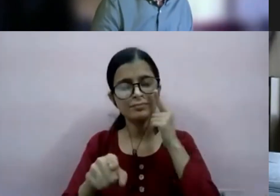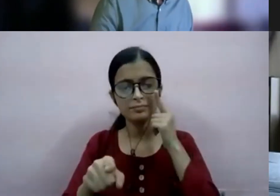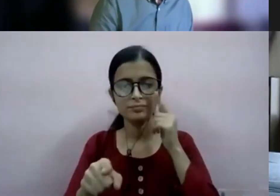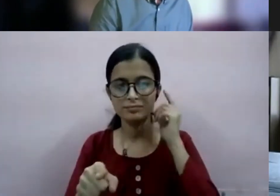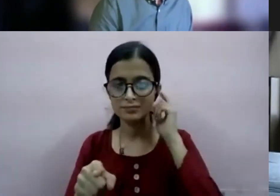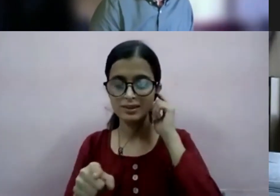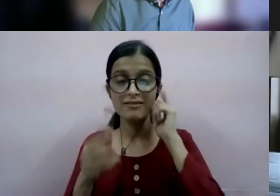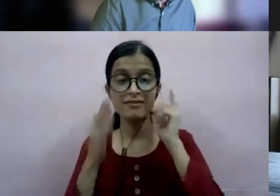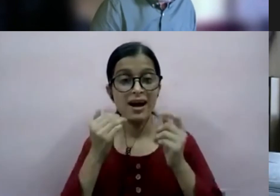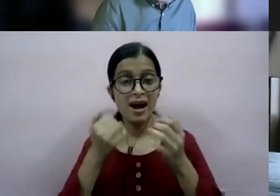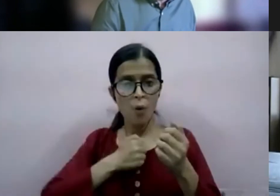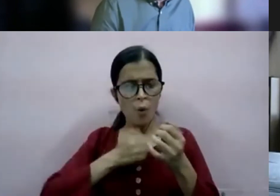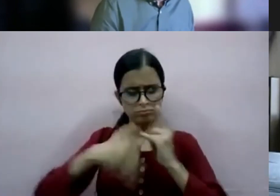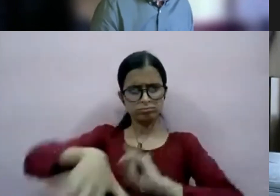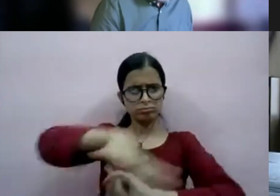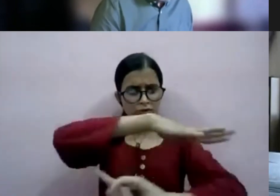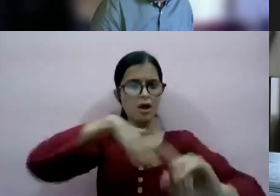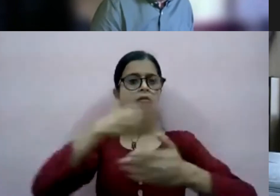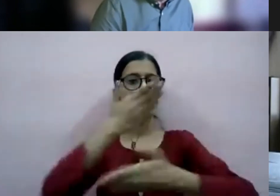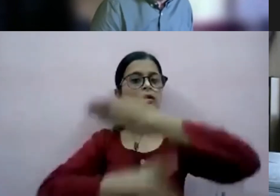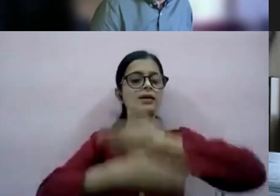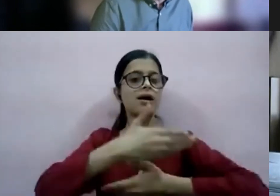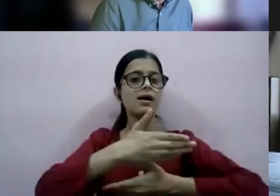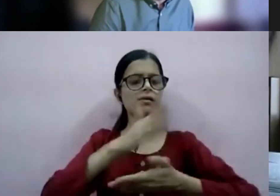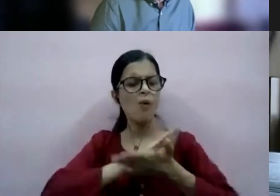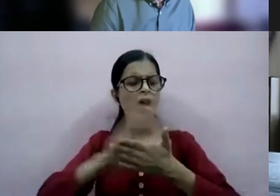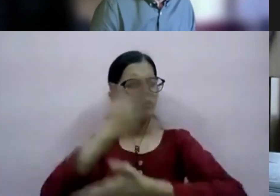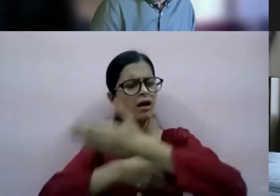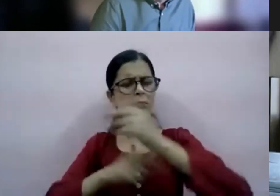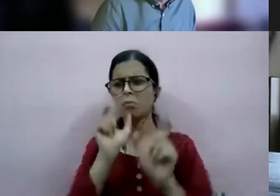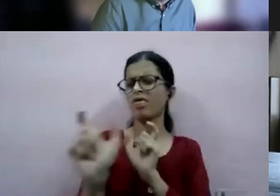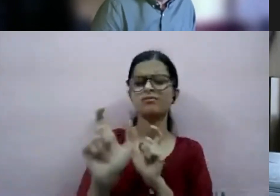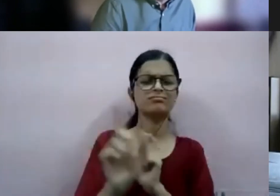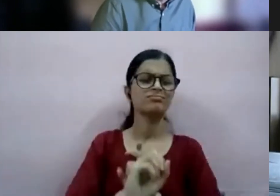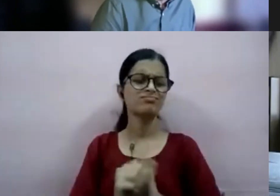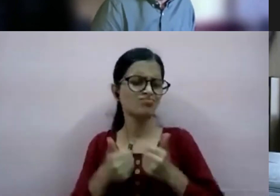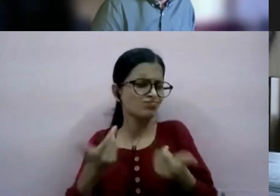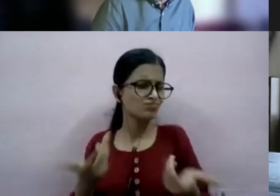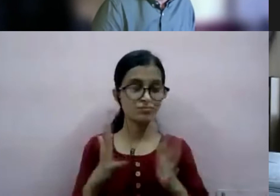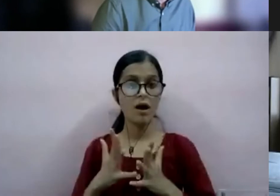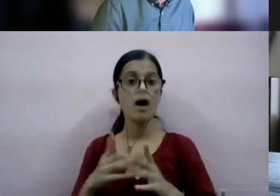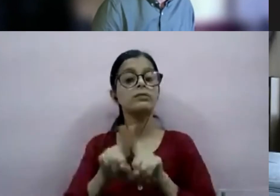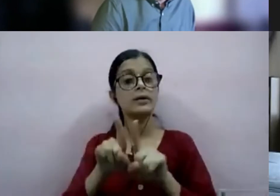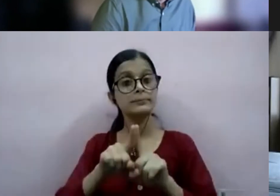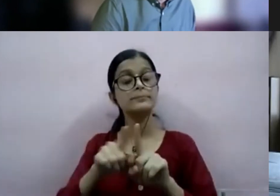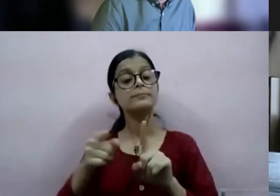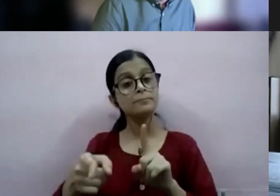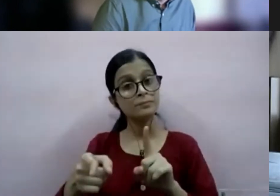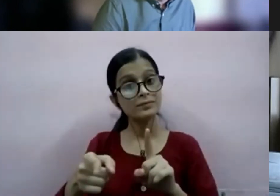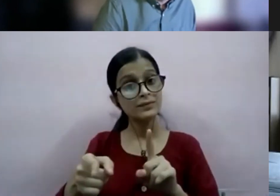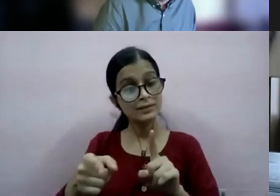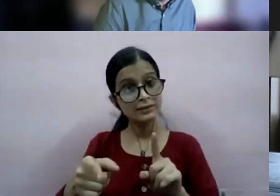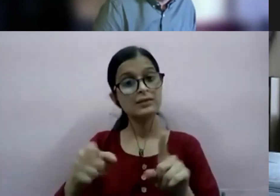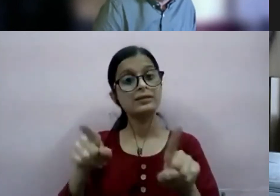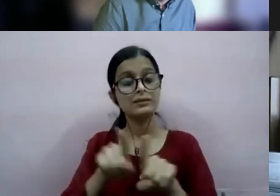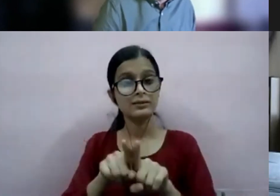society. So that's why, and handicap tends to be a bit more personal, and that it's your responsibility and you hold it. So it's tended to